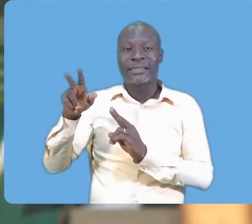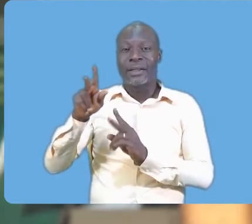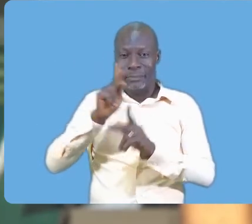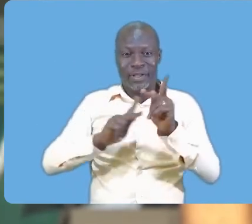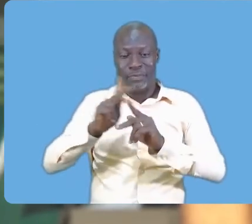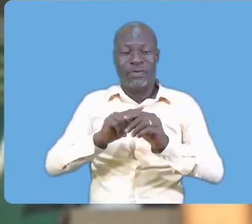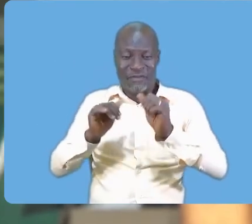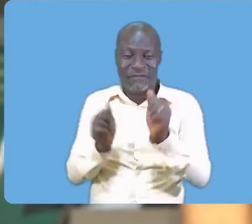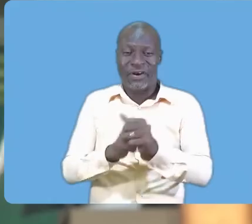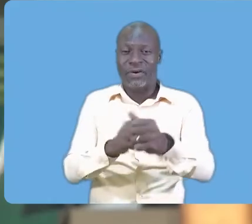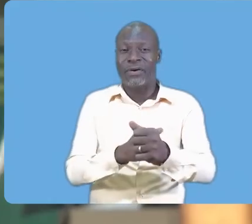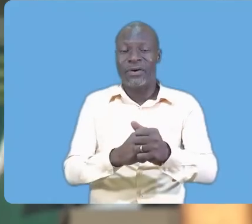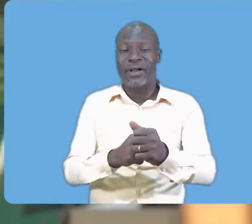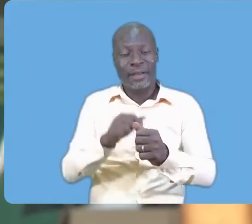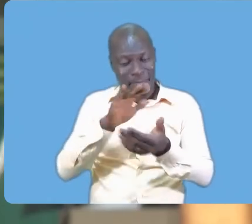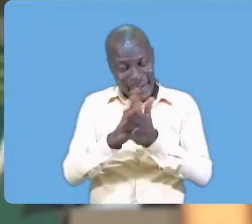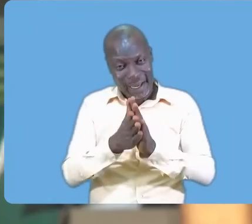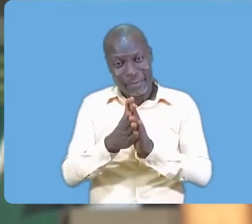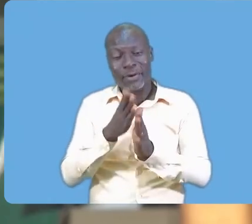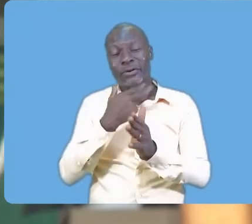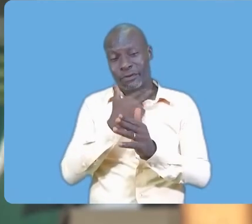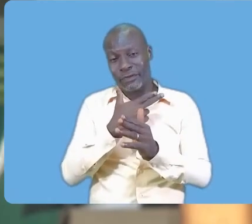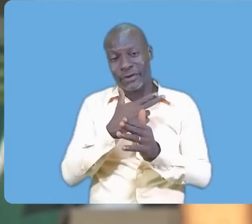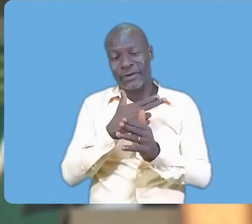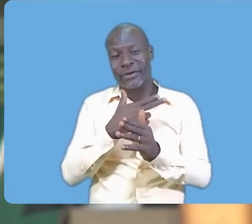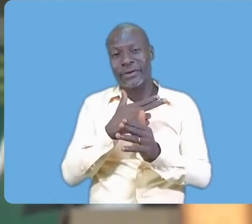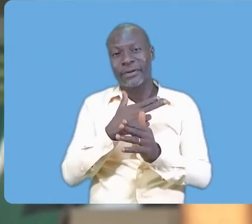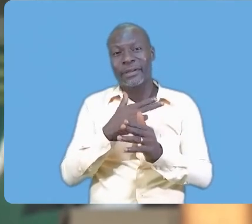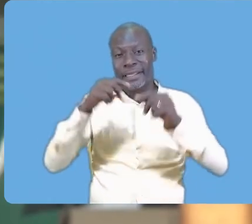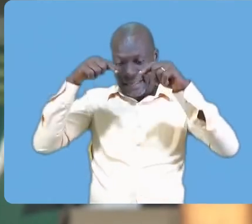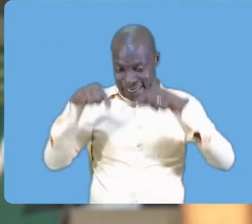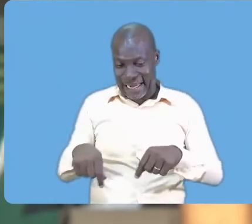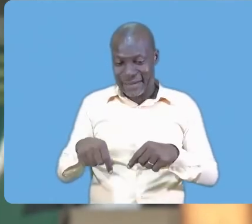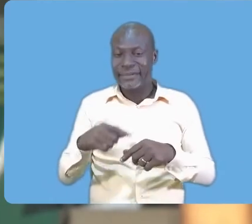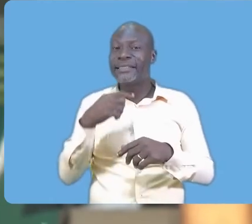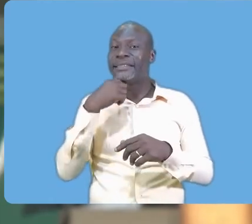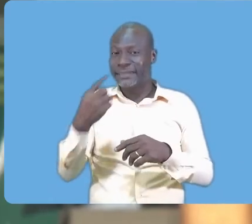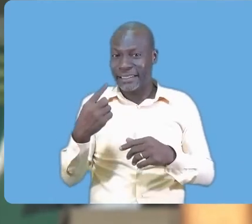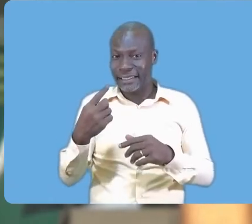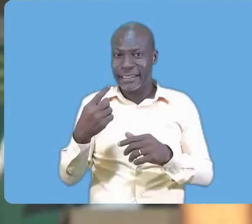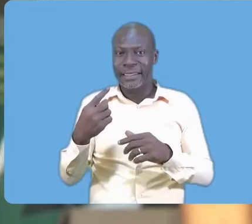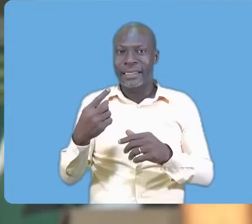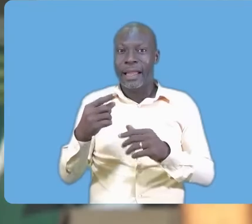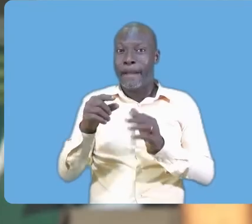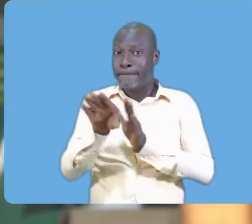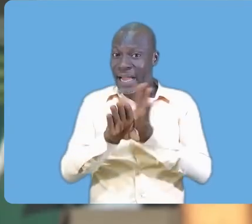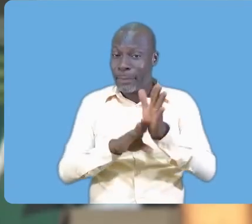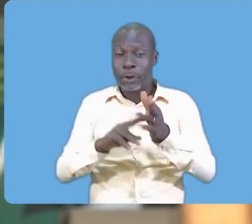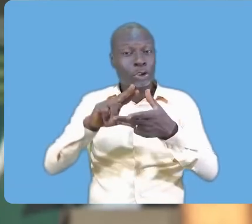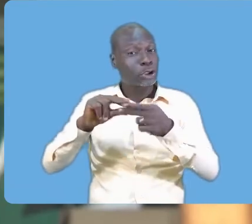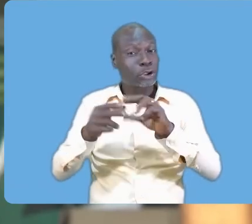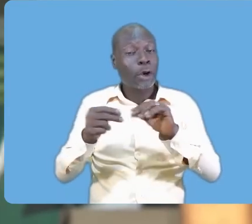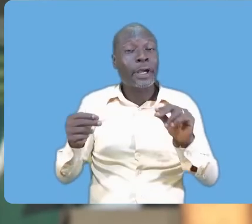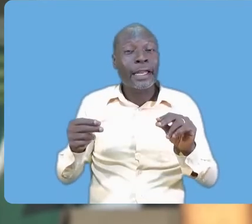pojena, sir. And a prophet, there but one your prophet, Tibiara. A friend watch your true colors, no? A friend watch your baby of